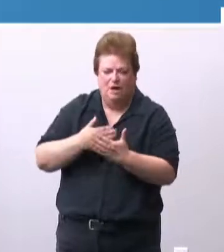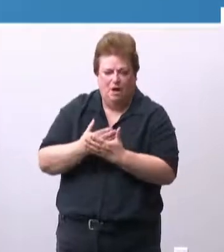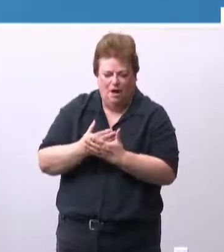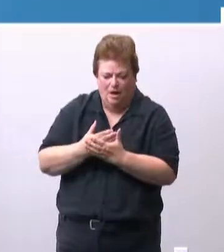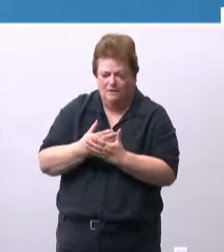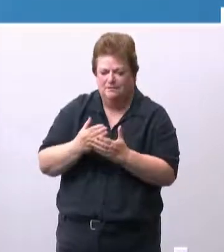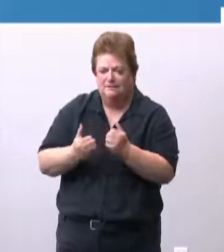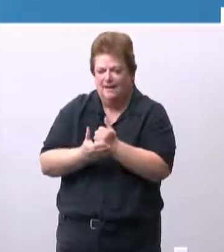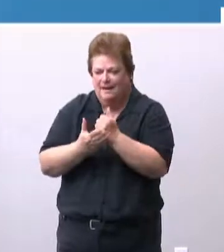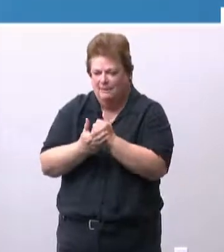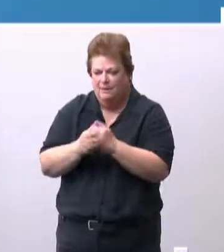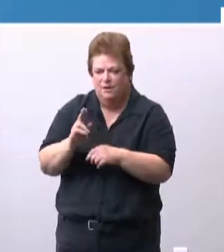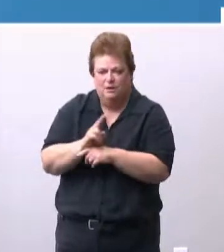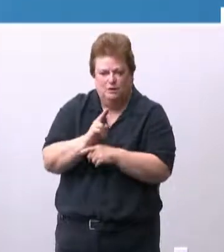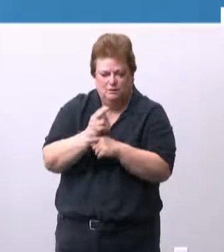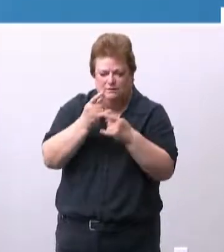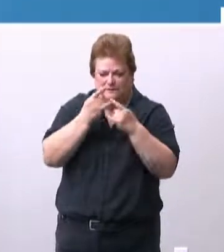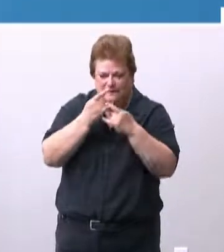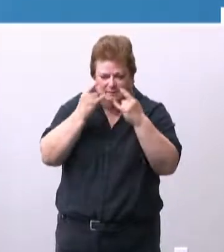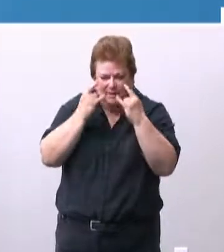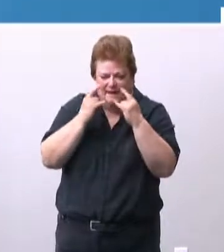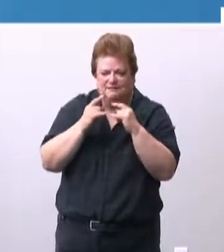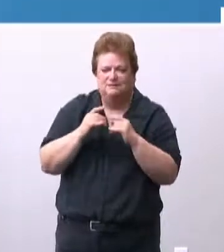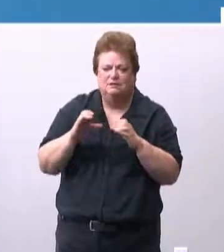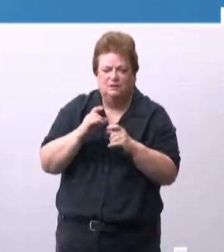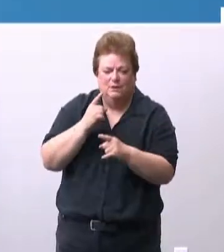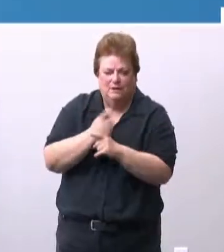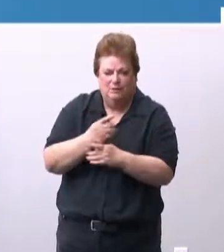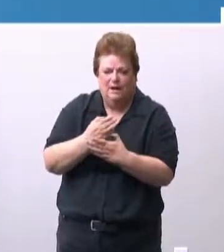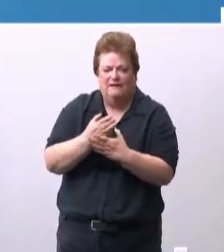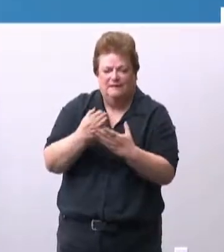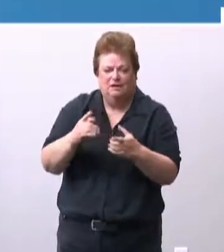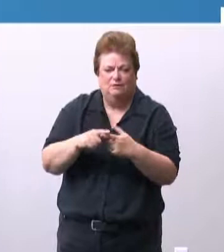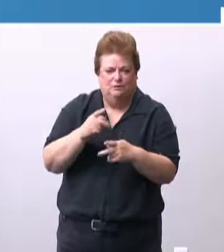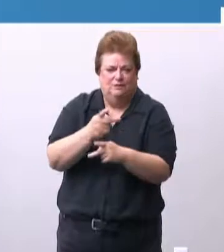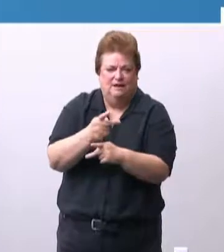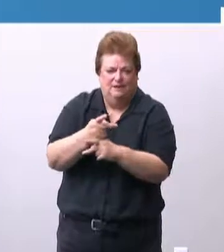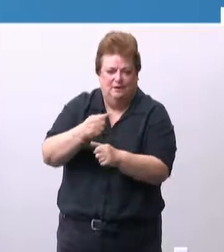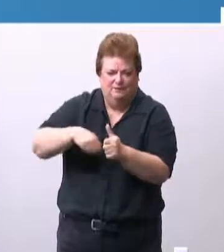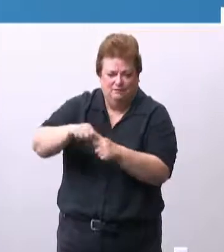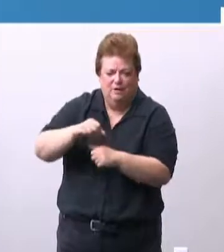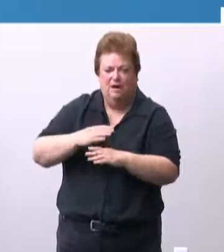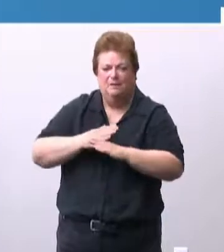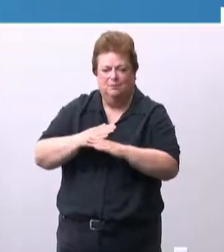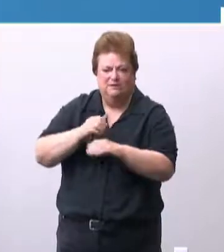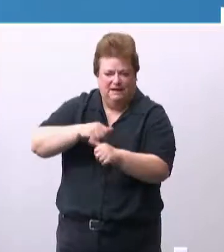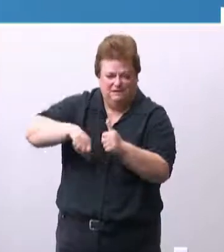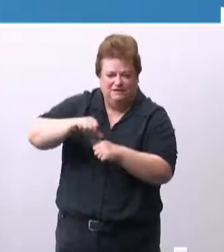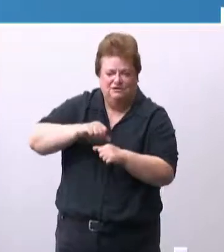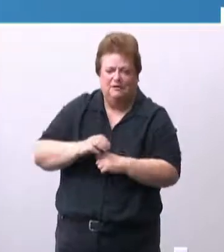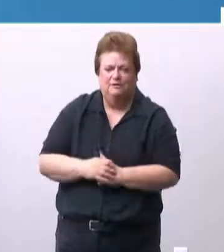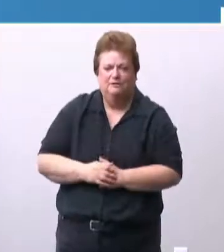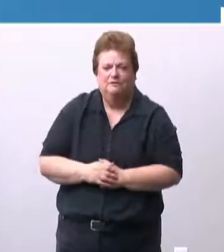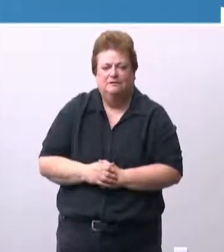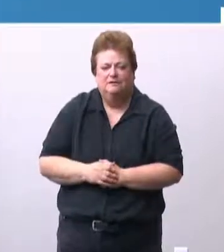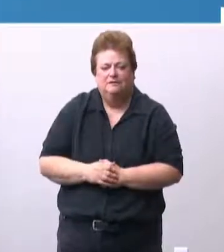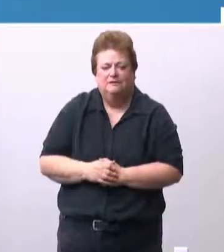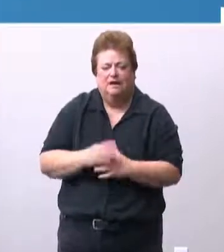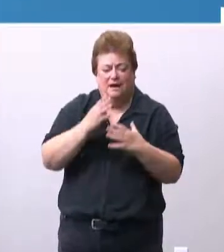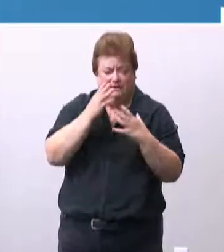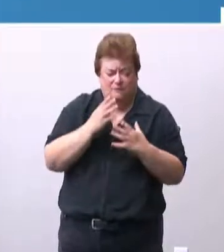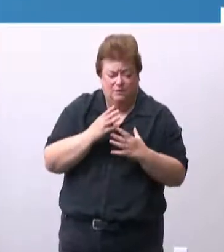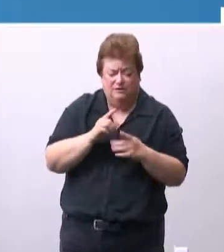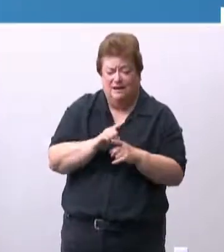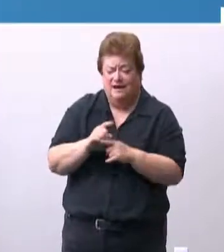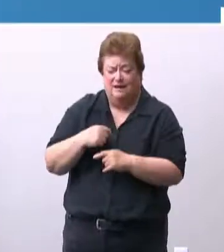wearing masks and doing the right thing and taking care of each other and protecting each other. Unfortunately, as we've